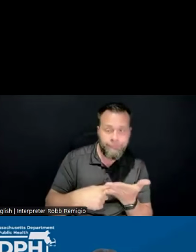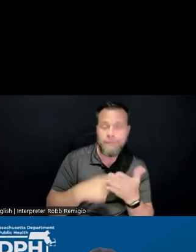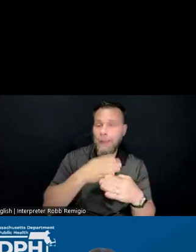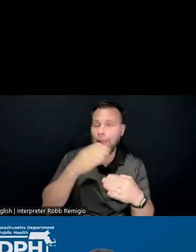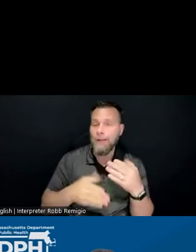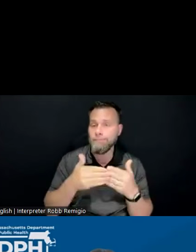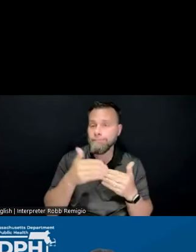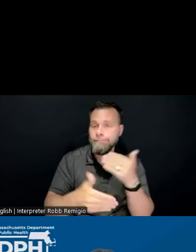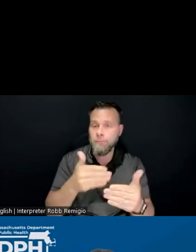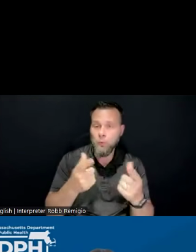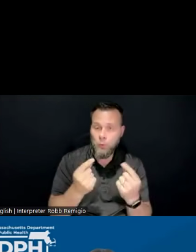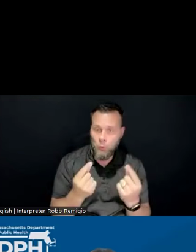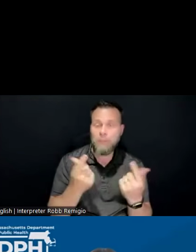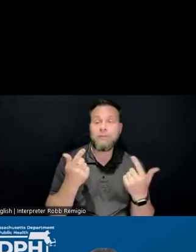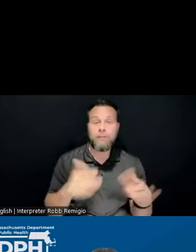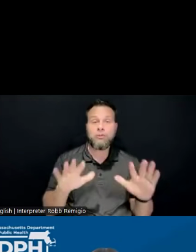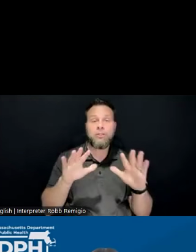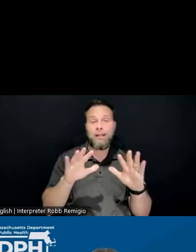out with you after the webinar is over.